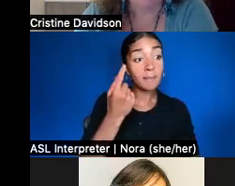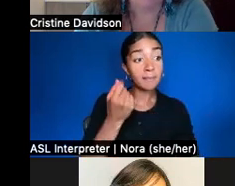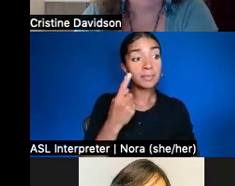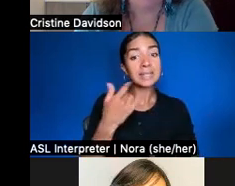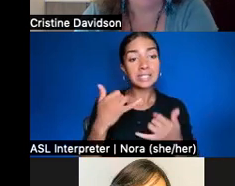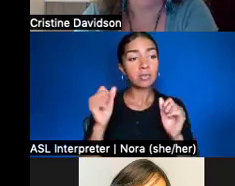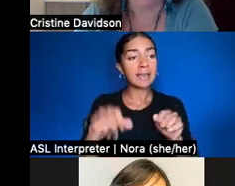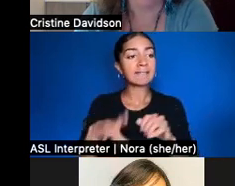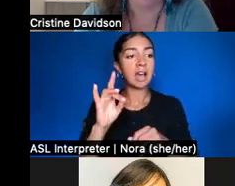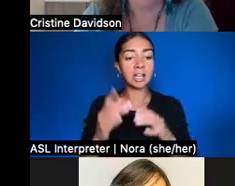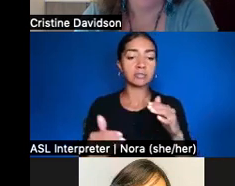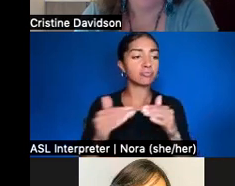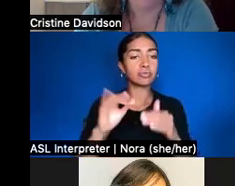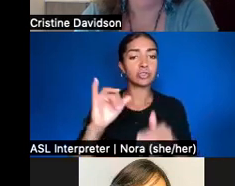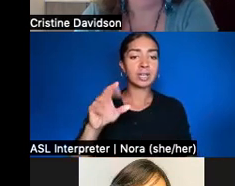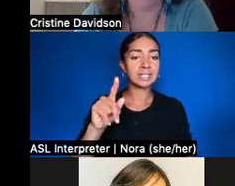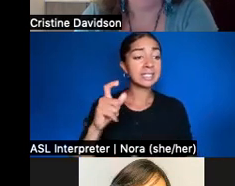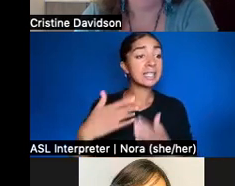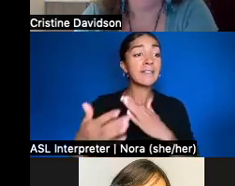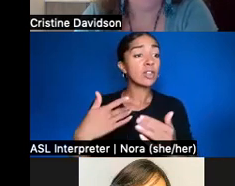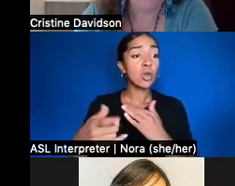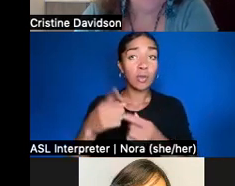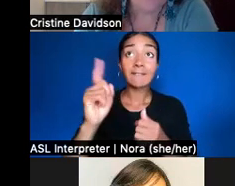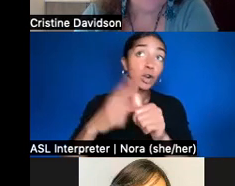of the first bad answer that you get.